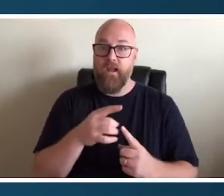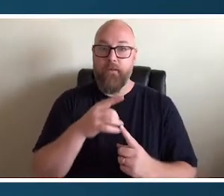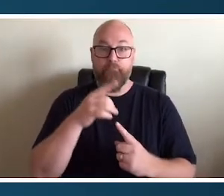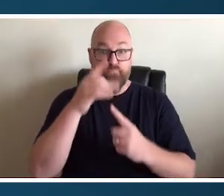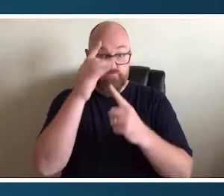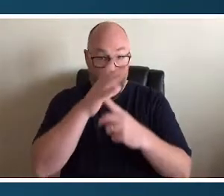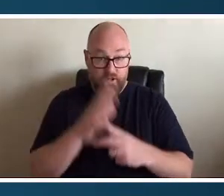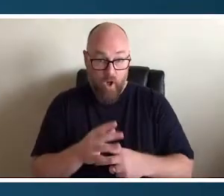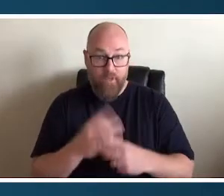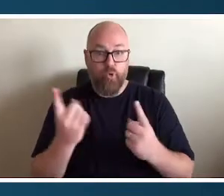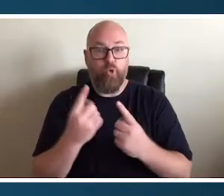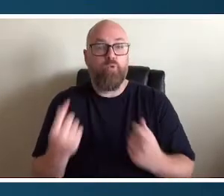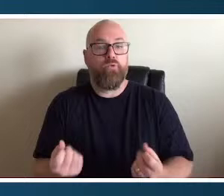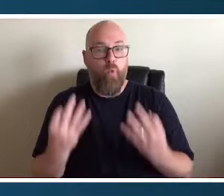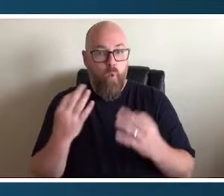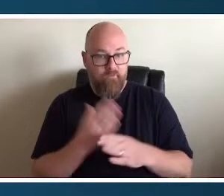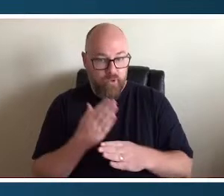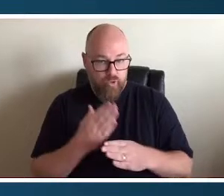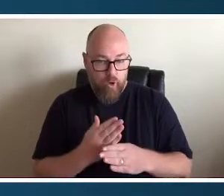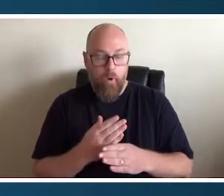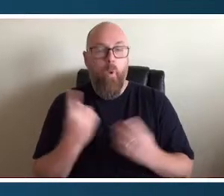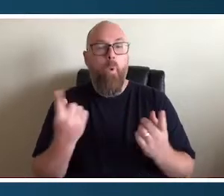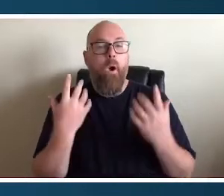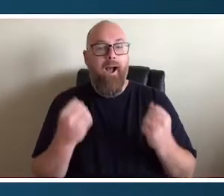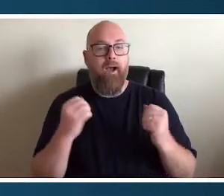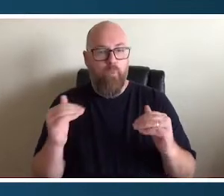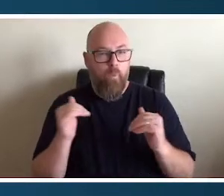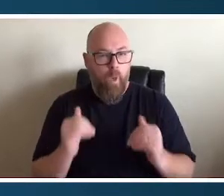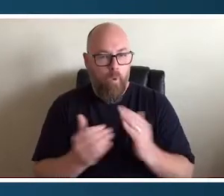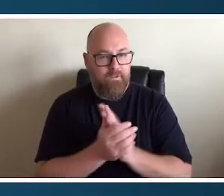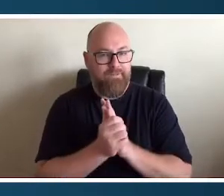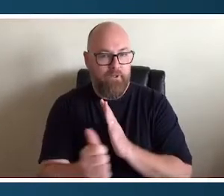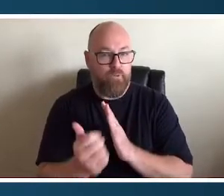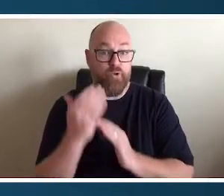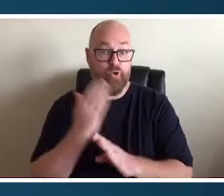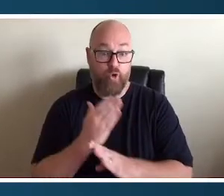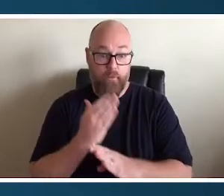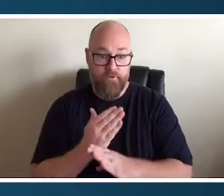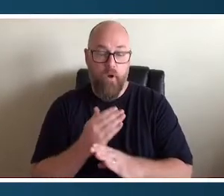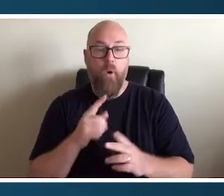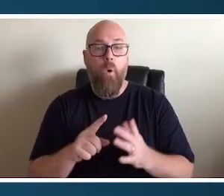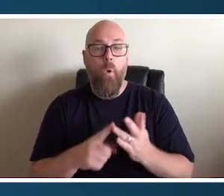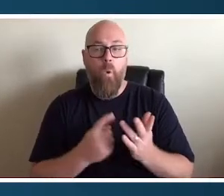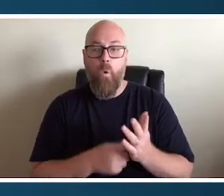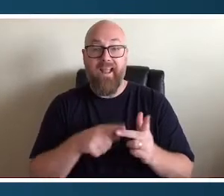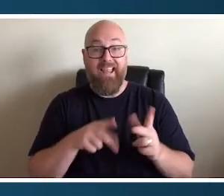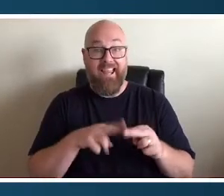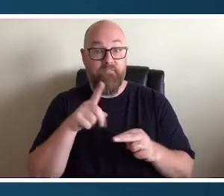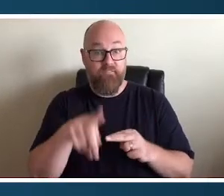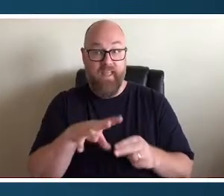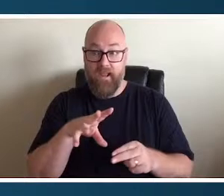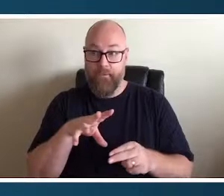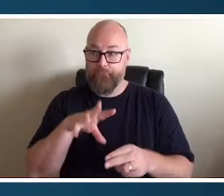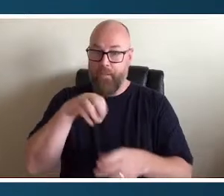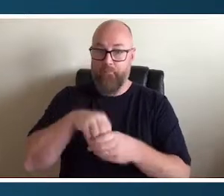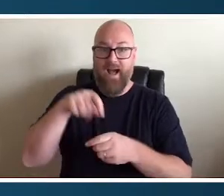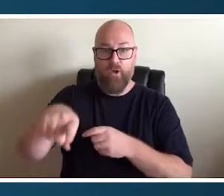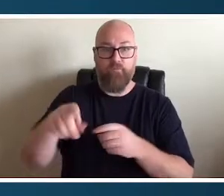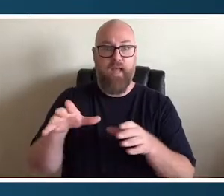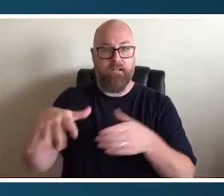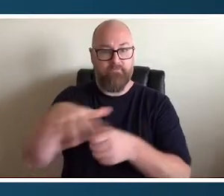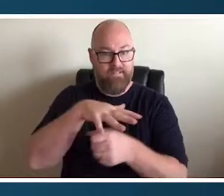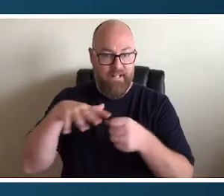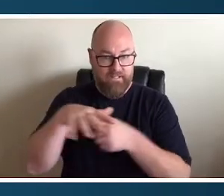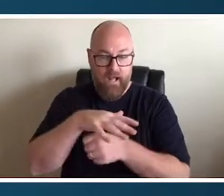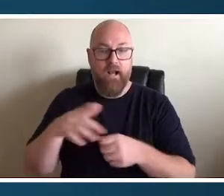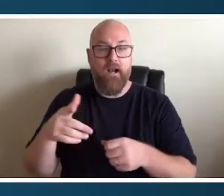unemployed, who don't have a job, who are in the low-skill jobs, who are in the sectors that if they leave, they would not affect the local employers and local economy.